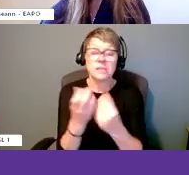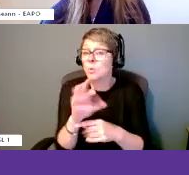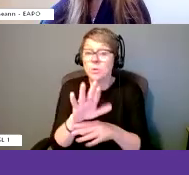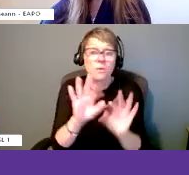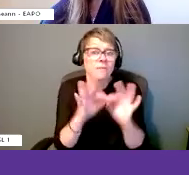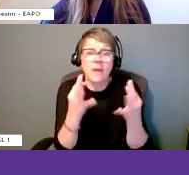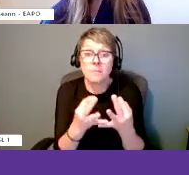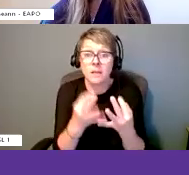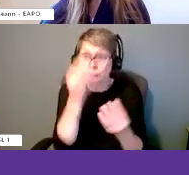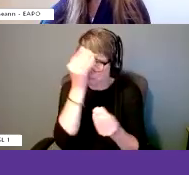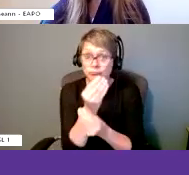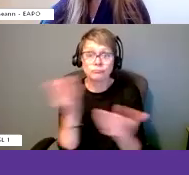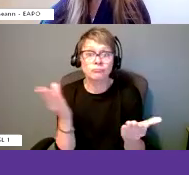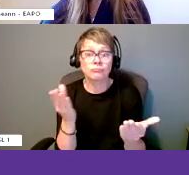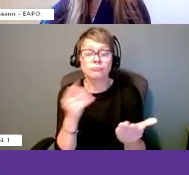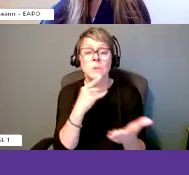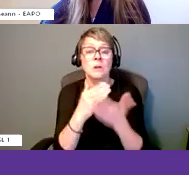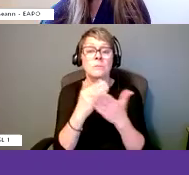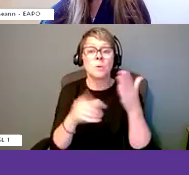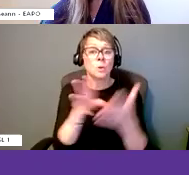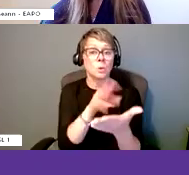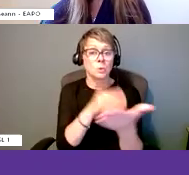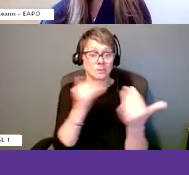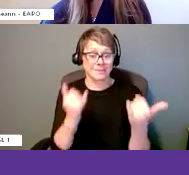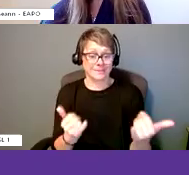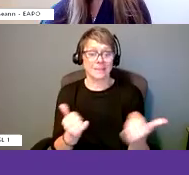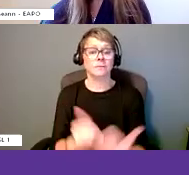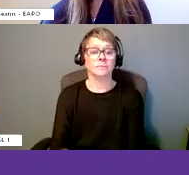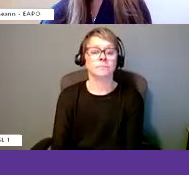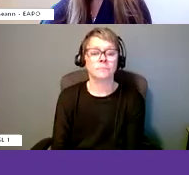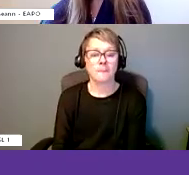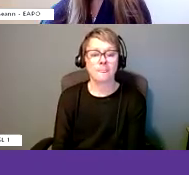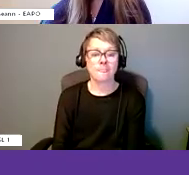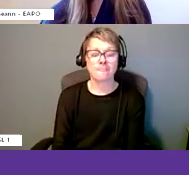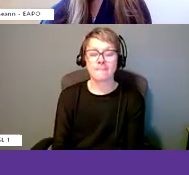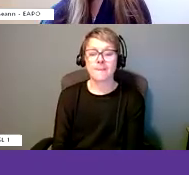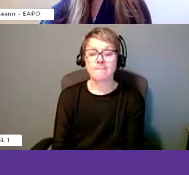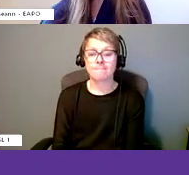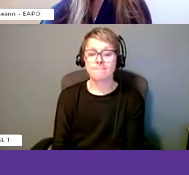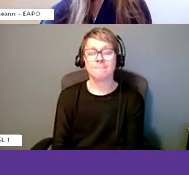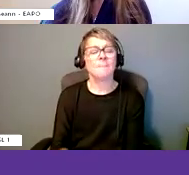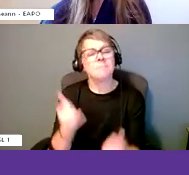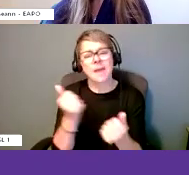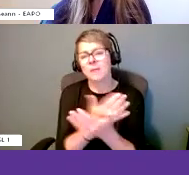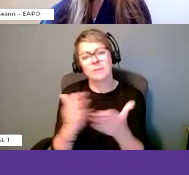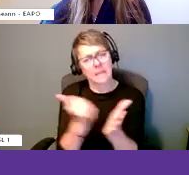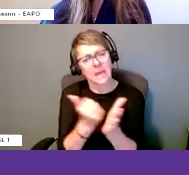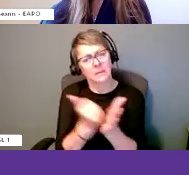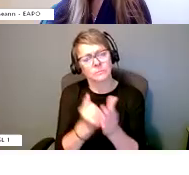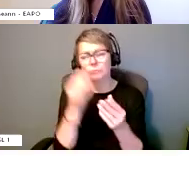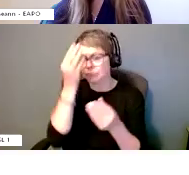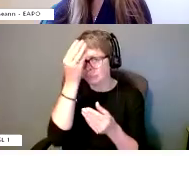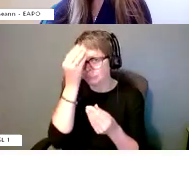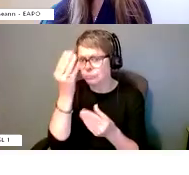members. Talk about what you learned today at this event today to pass along the message. Every little piece of information and